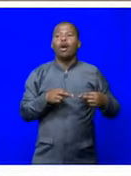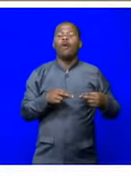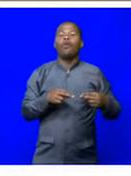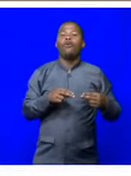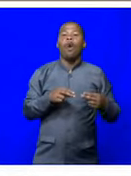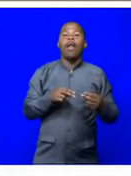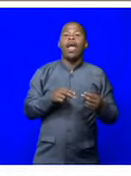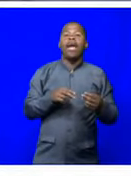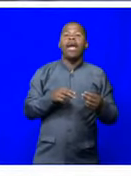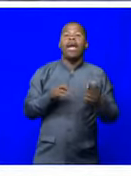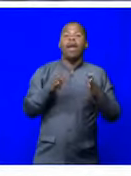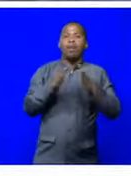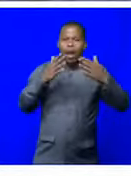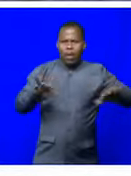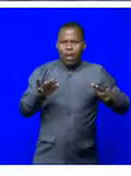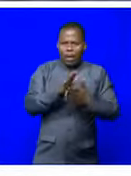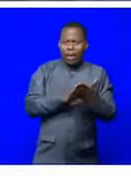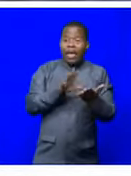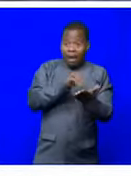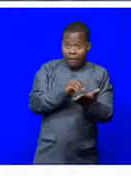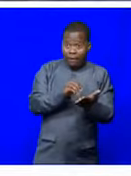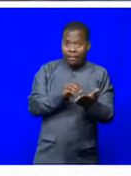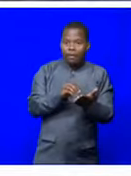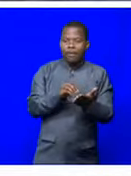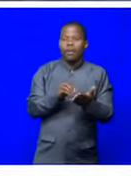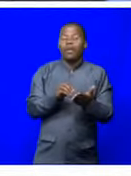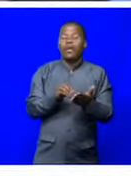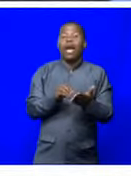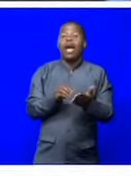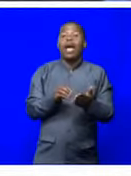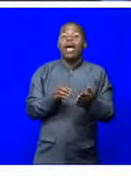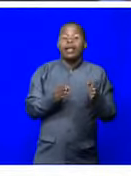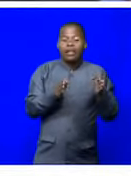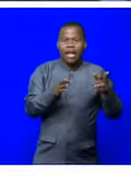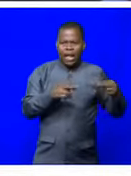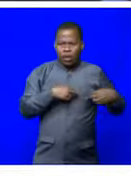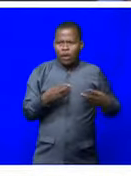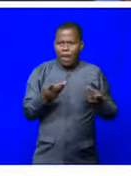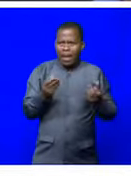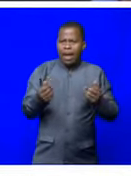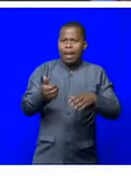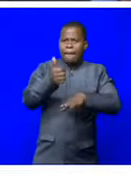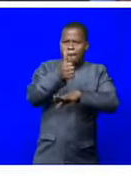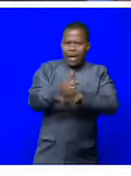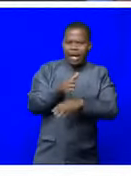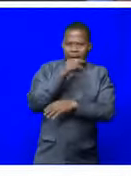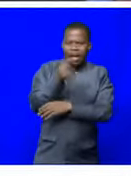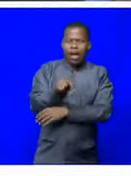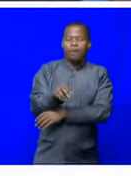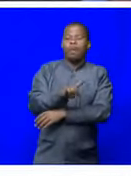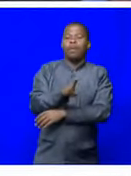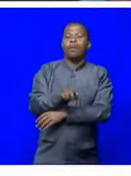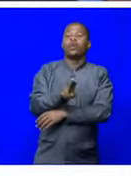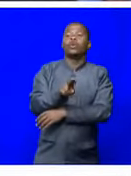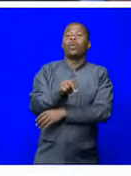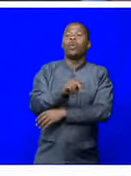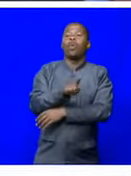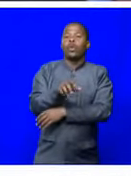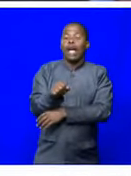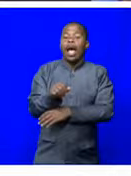that particular issue. Thabiso Nzuza lobukete imali kuleli bandla ubonge lelithuba lathide